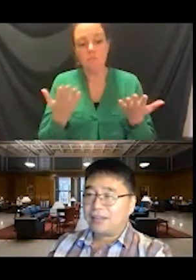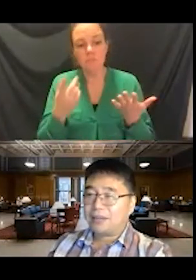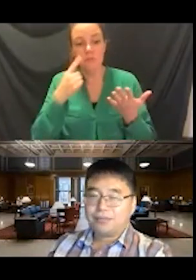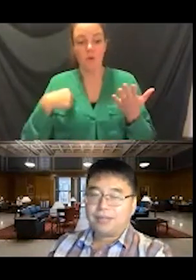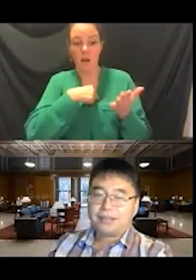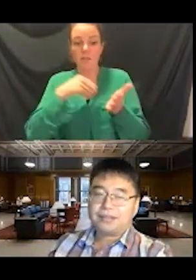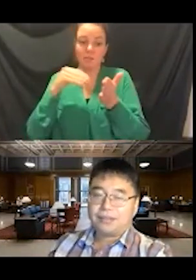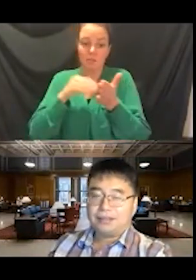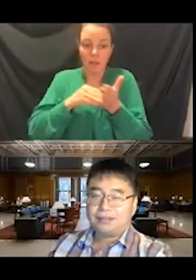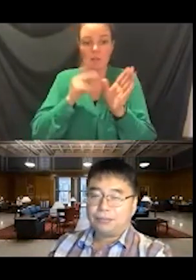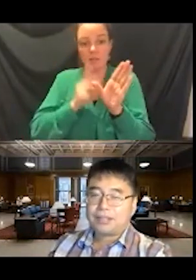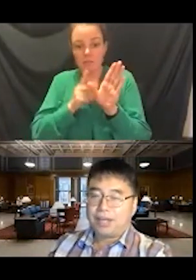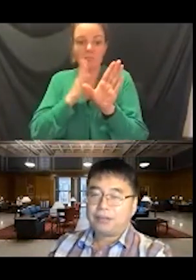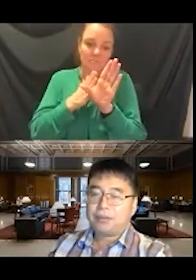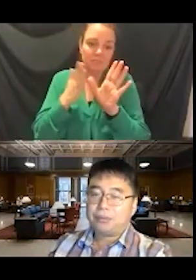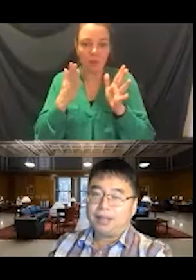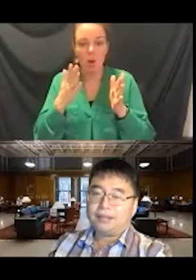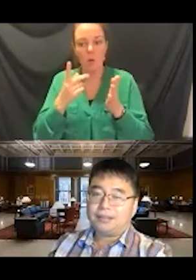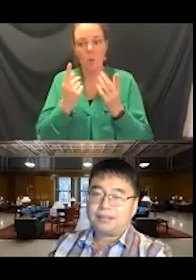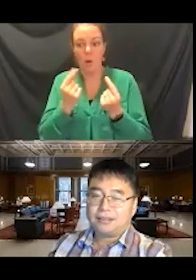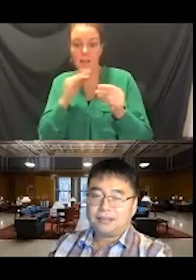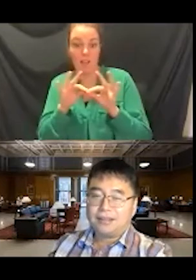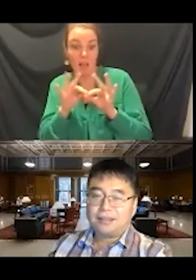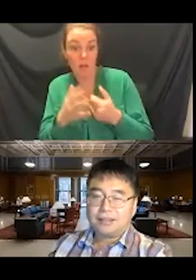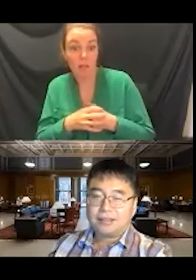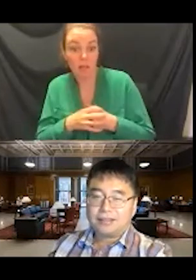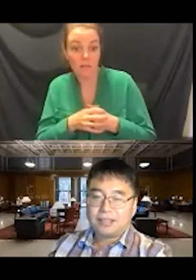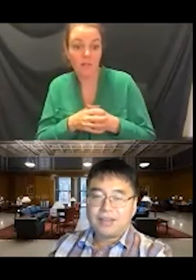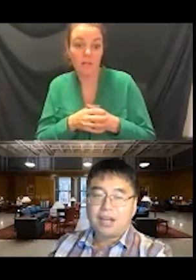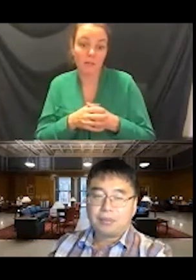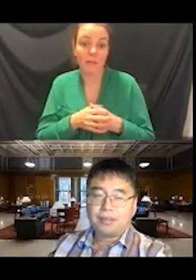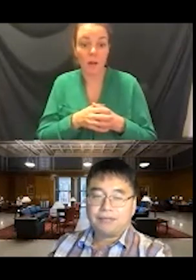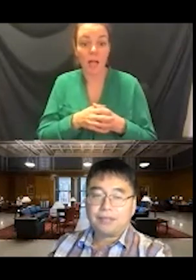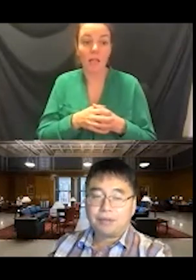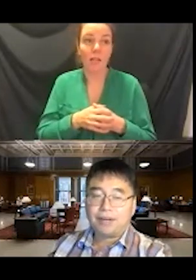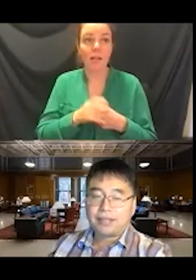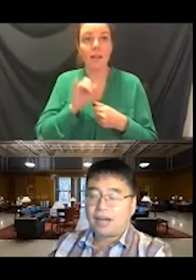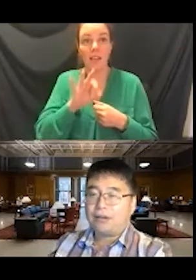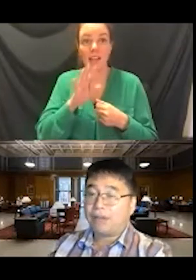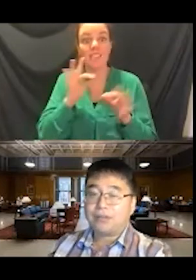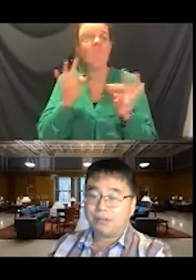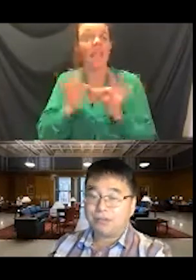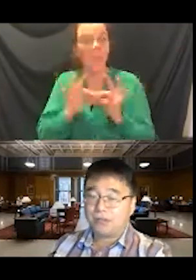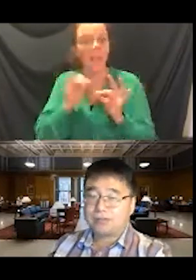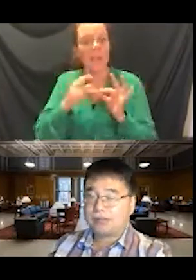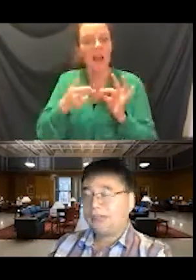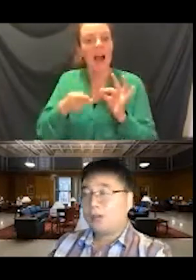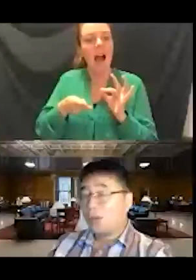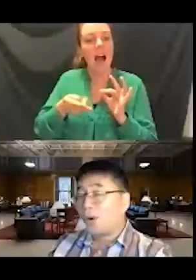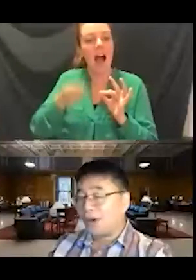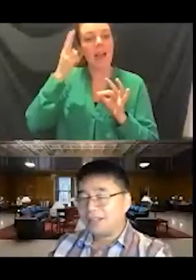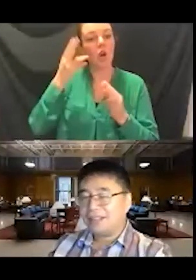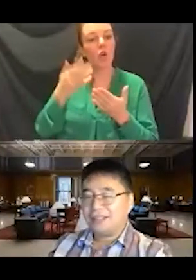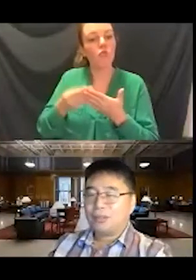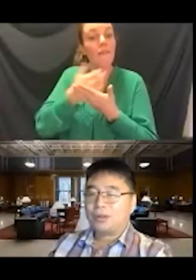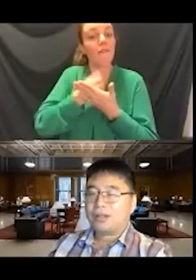as healthcare providers, right, what's valuable? Well, it's valuable if it provides higher revenue for us